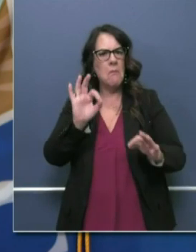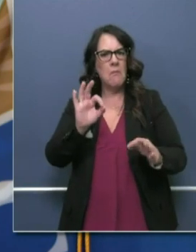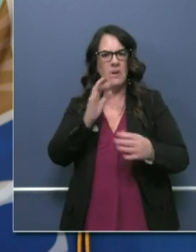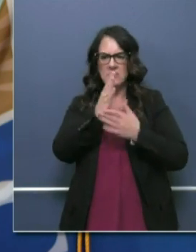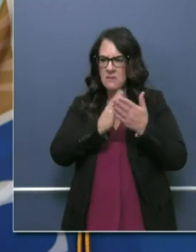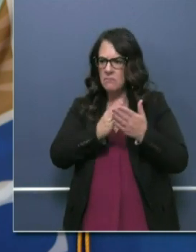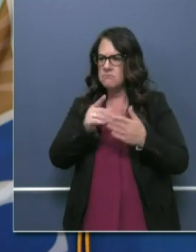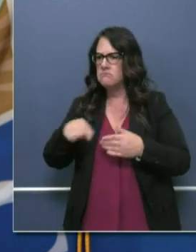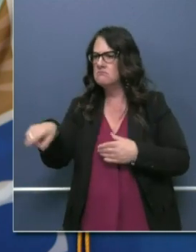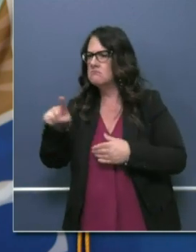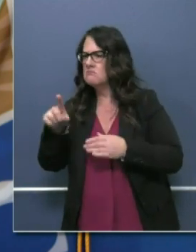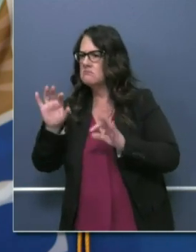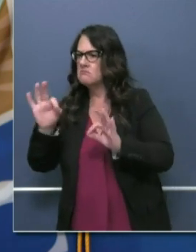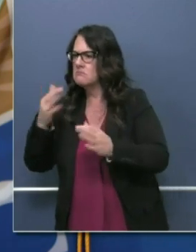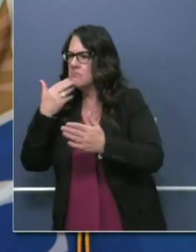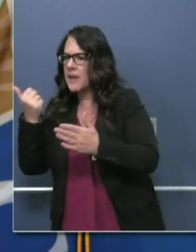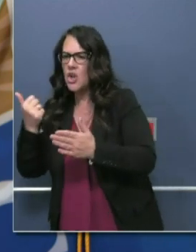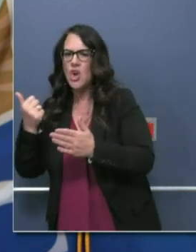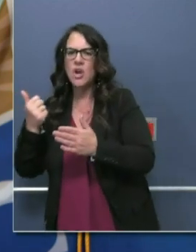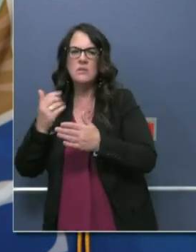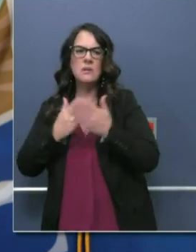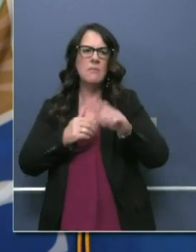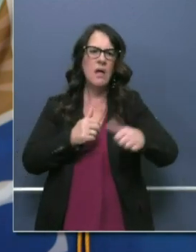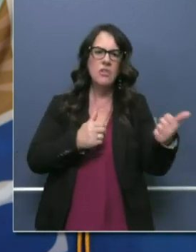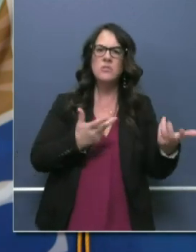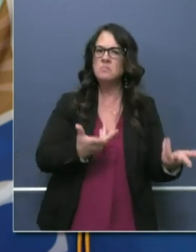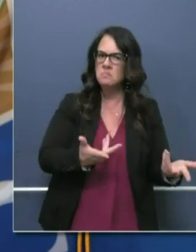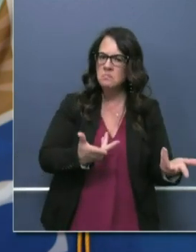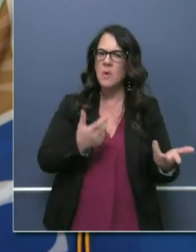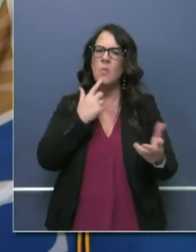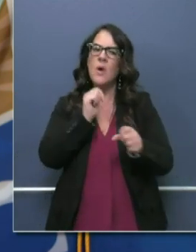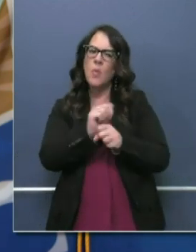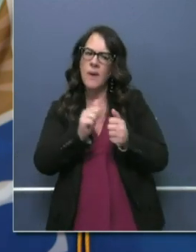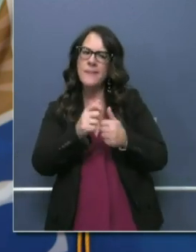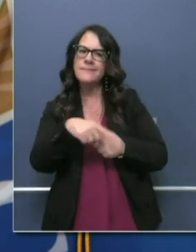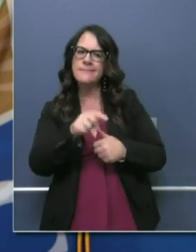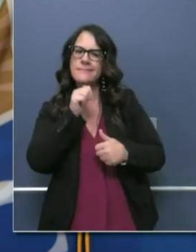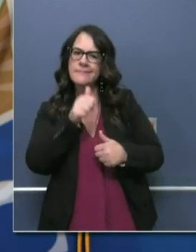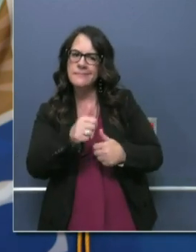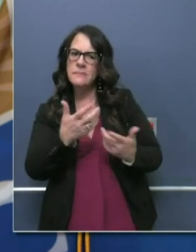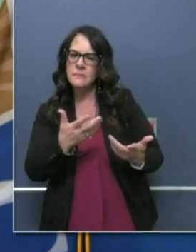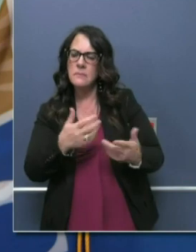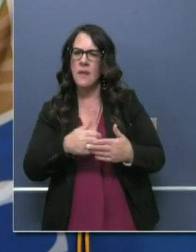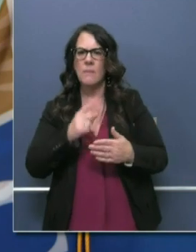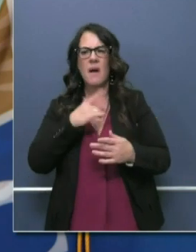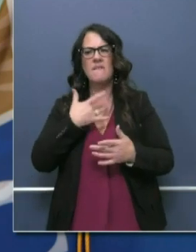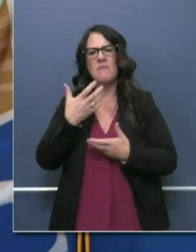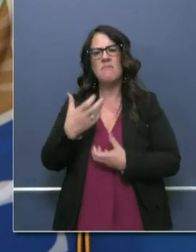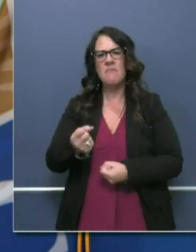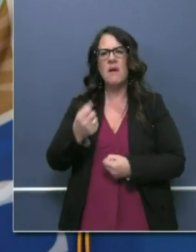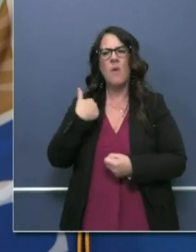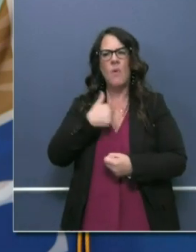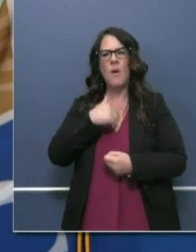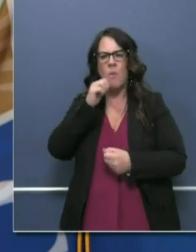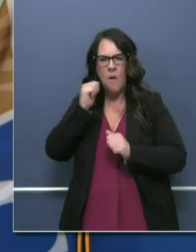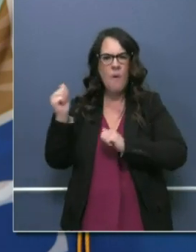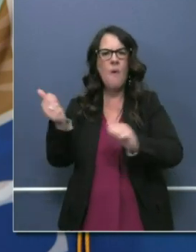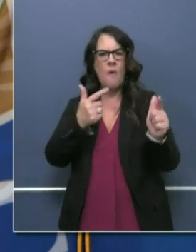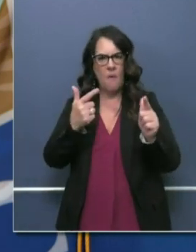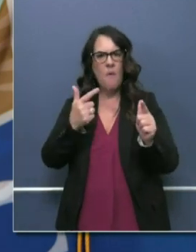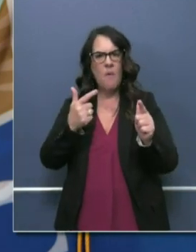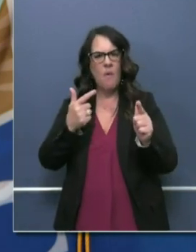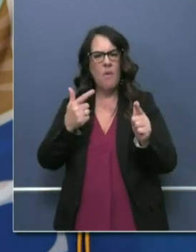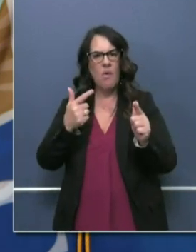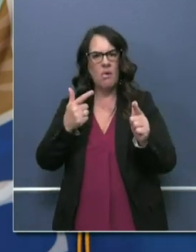were ready, fire, aim, as opposed to ready, aim, fire, but we'll work with them. But I'm confident in our capacity to go together. I though